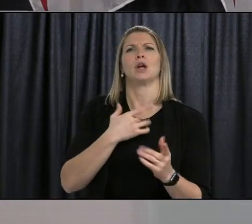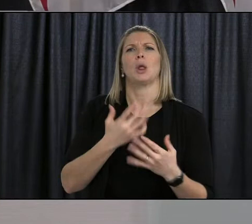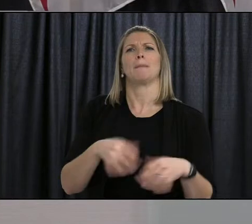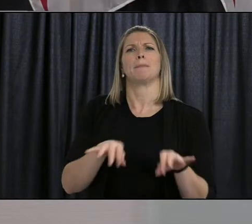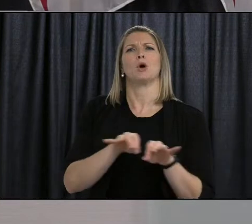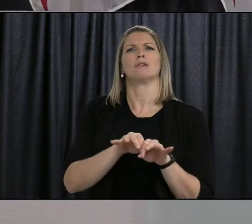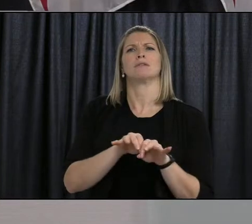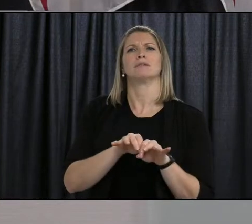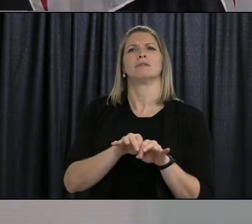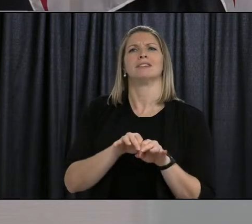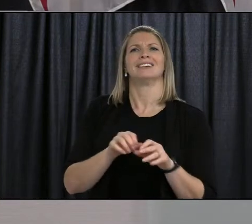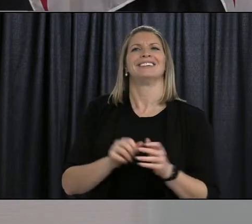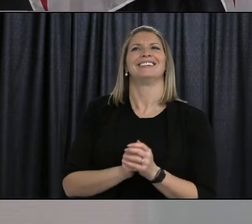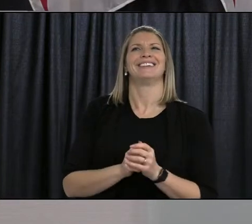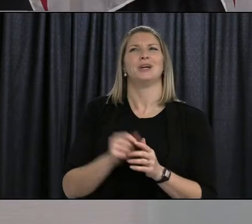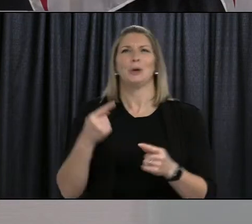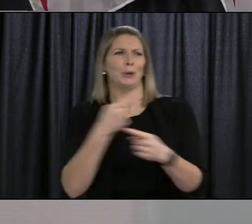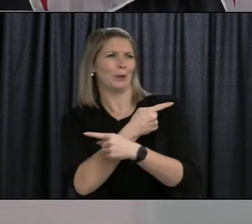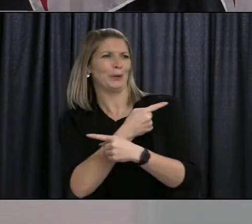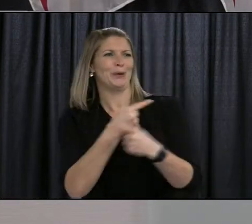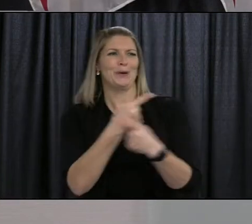I'll defer to you. Up to you, Janice.